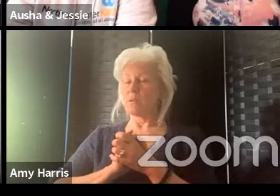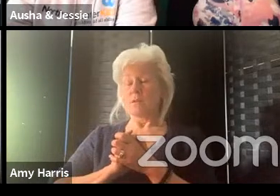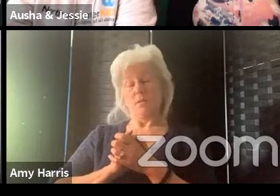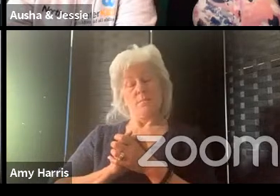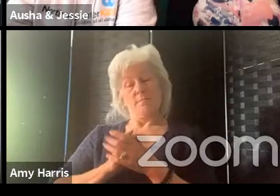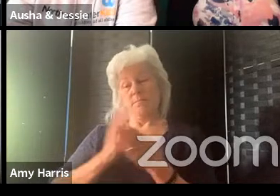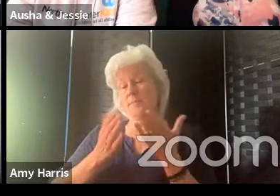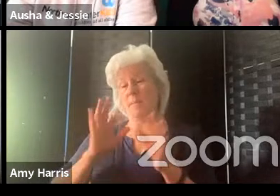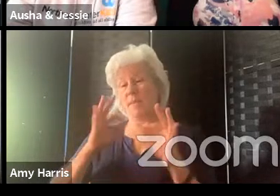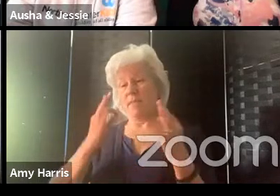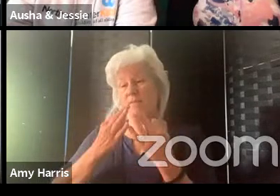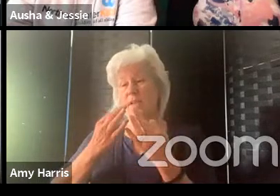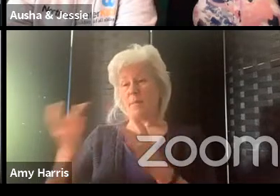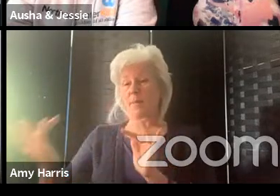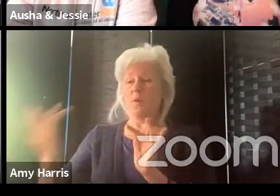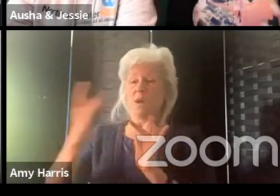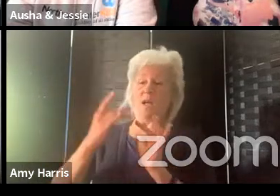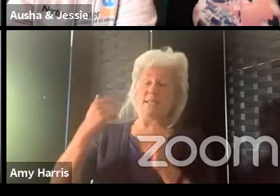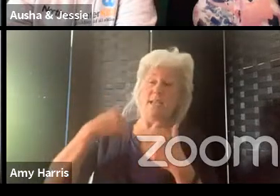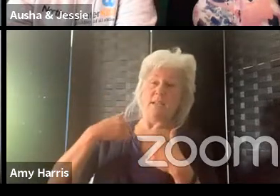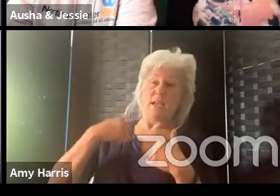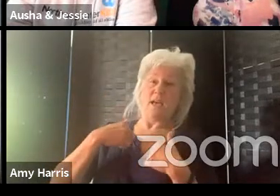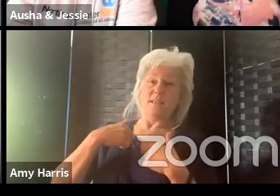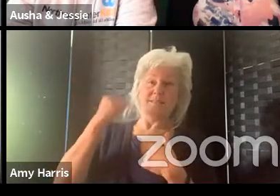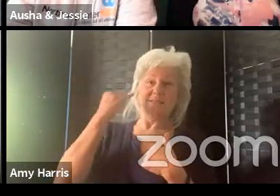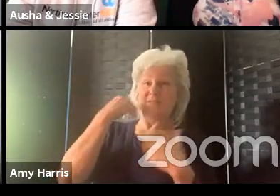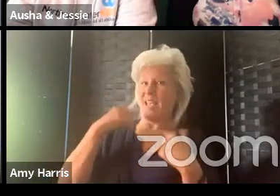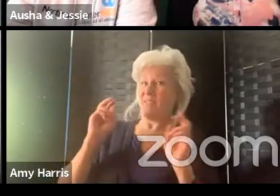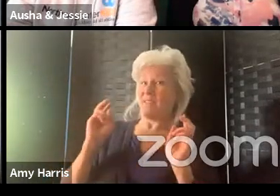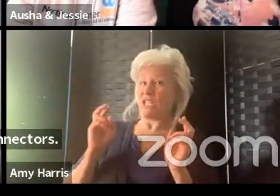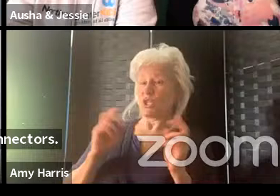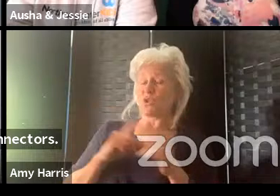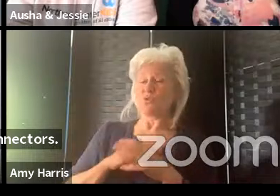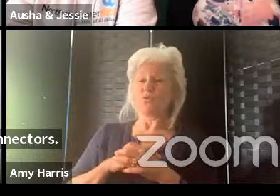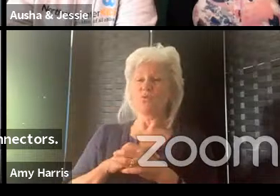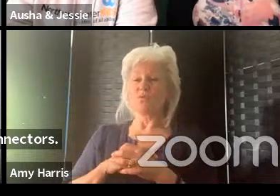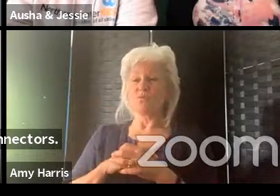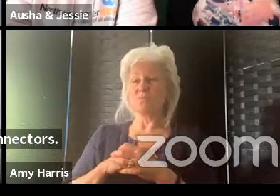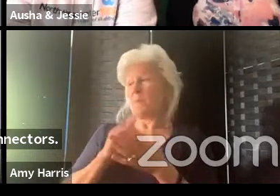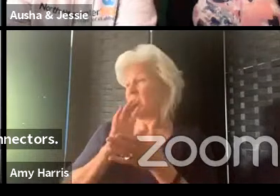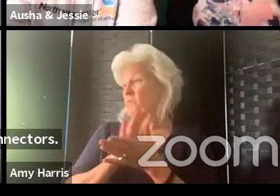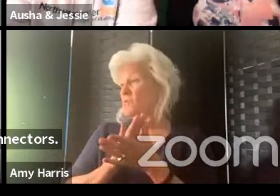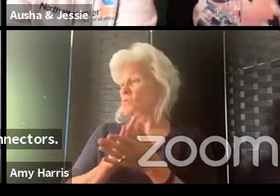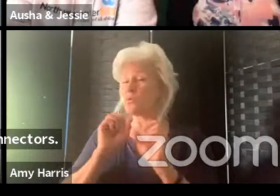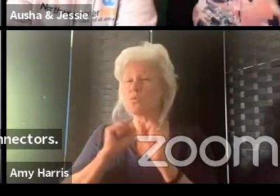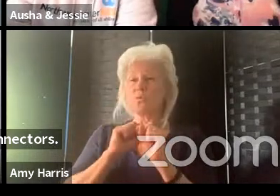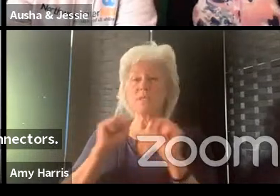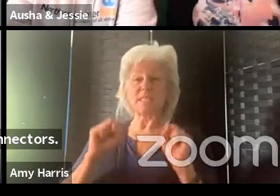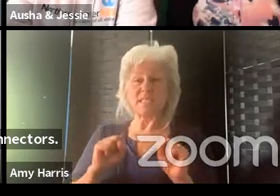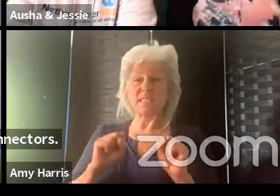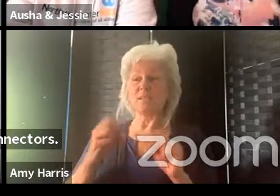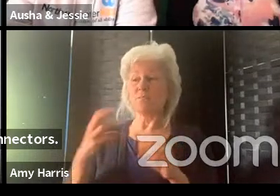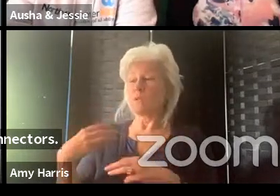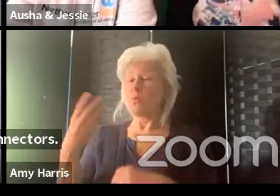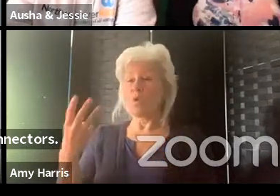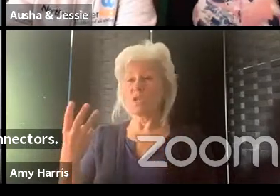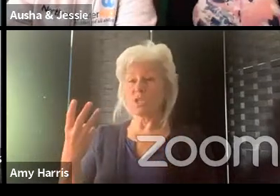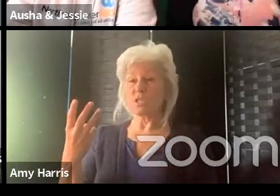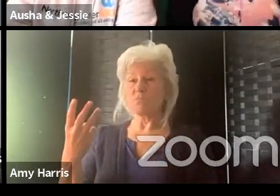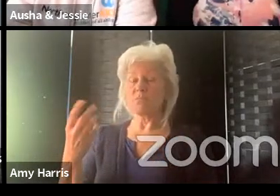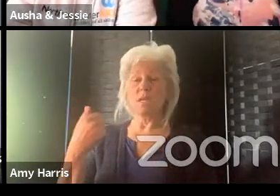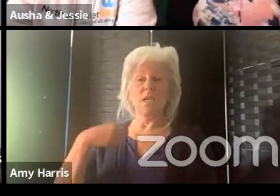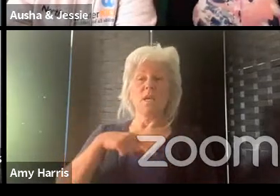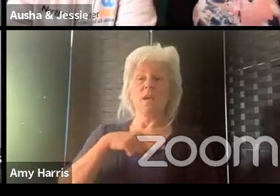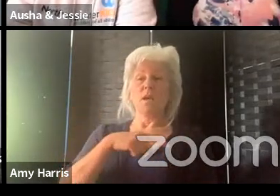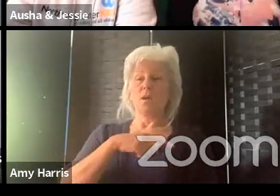who are having various issues within school systems. All across Washington, we do focus in